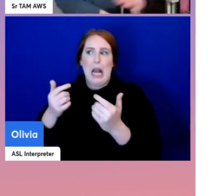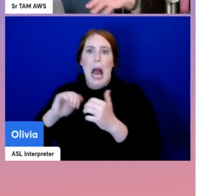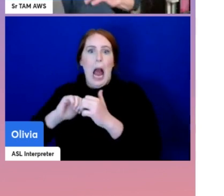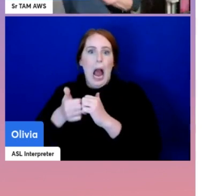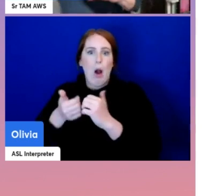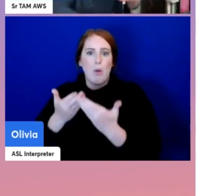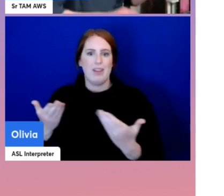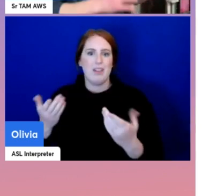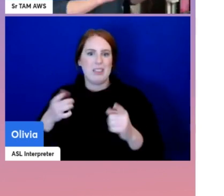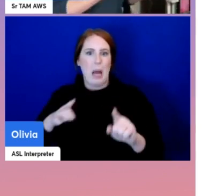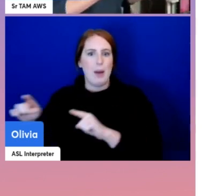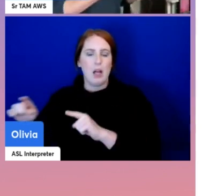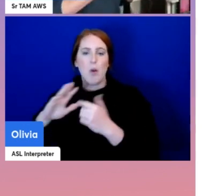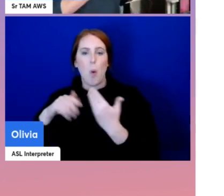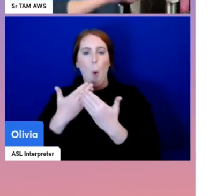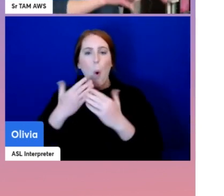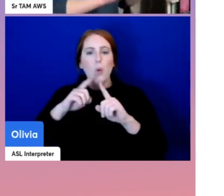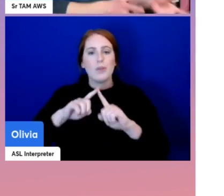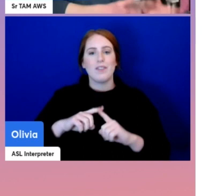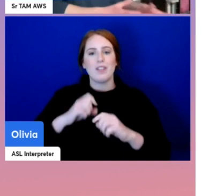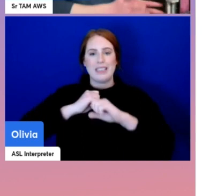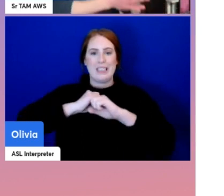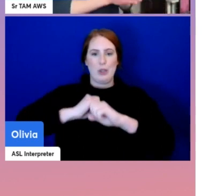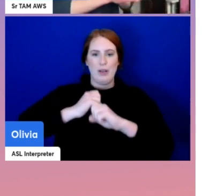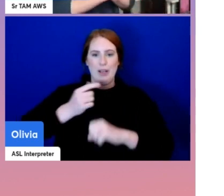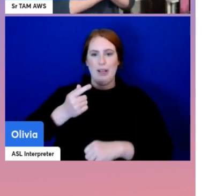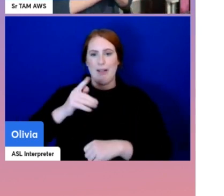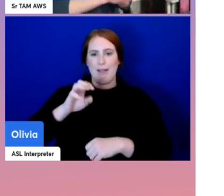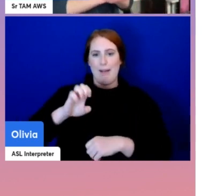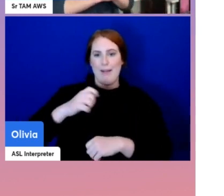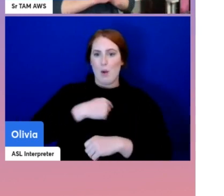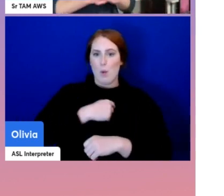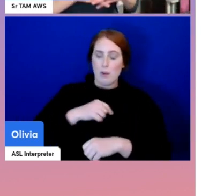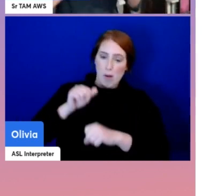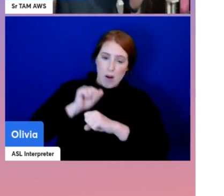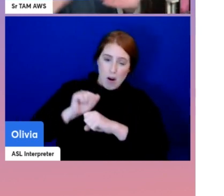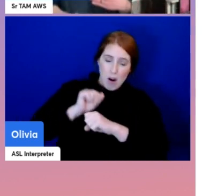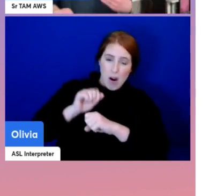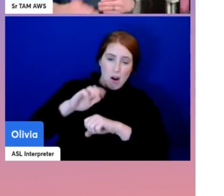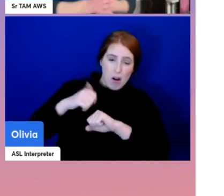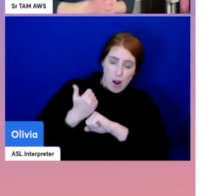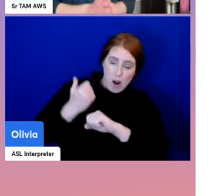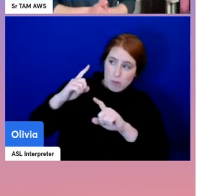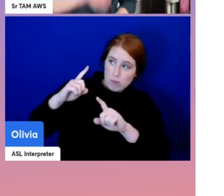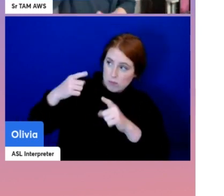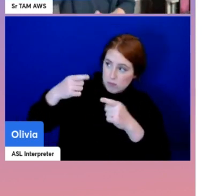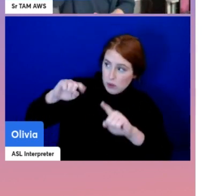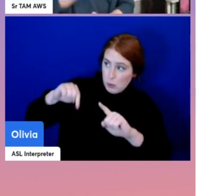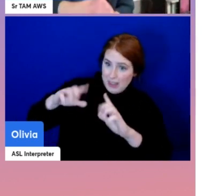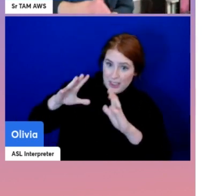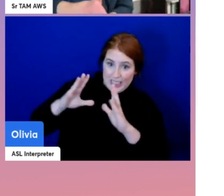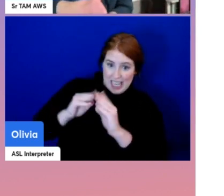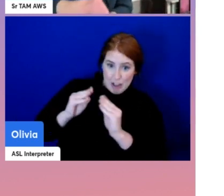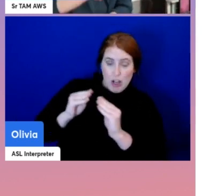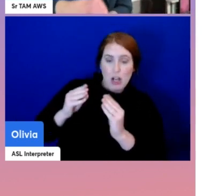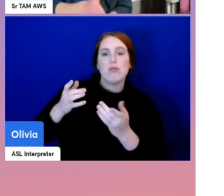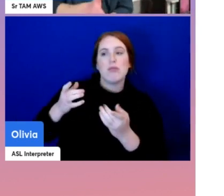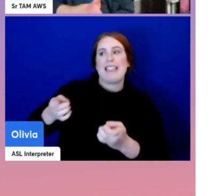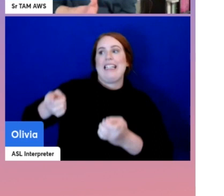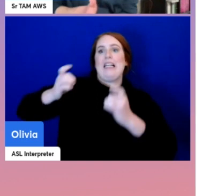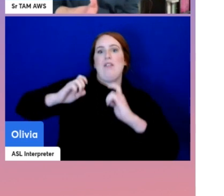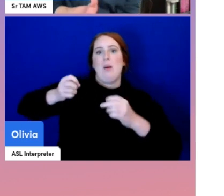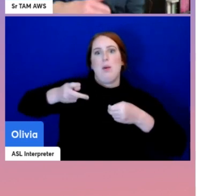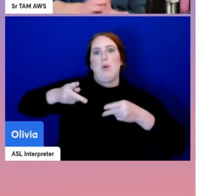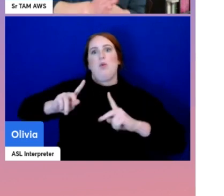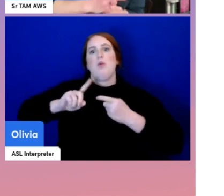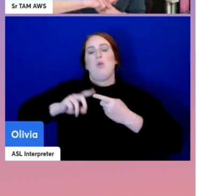those same security gates that we've been working so hard to set up throughout this session give us opportunities to immediately end